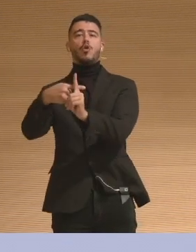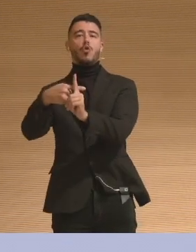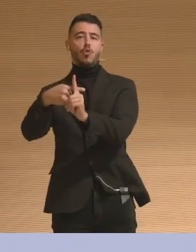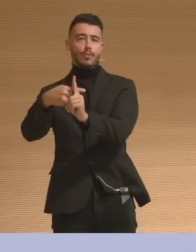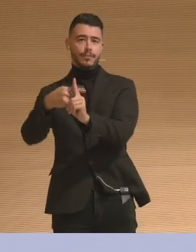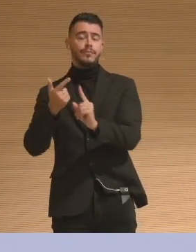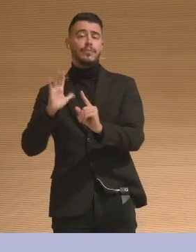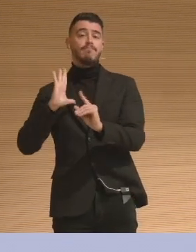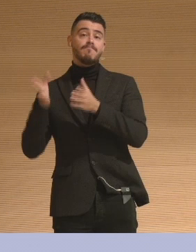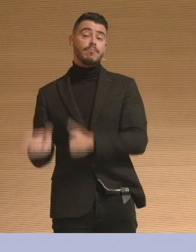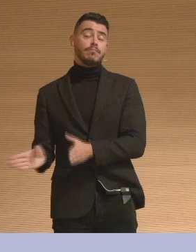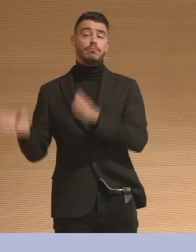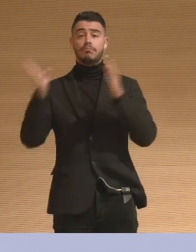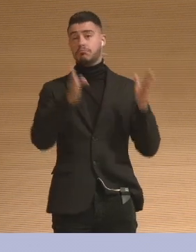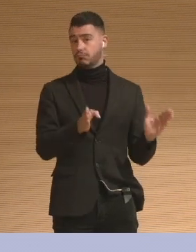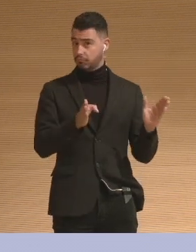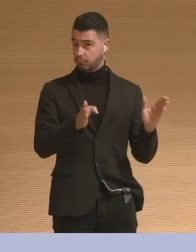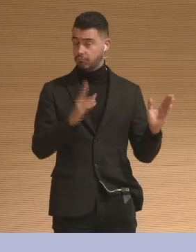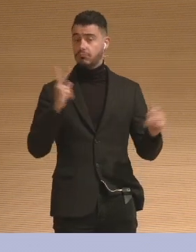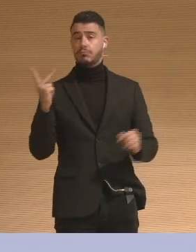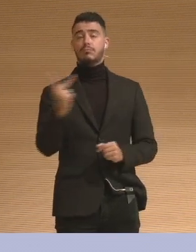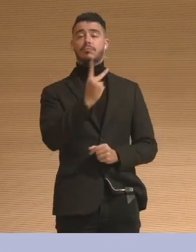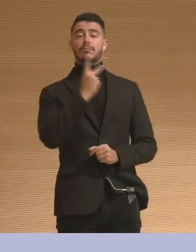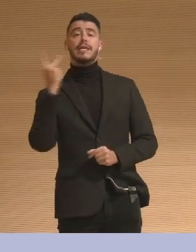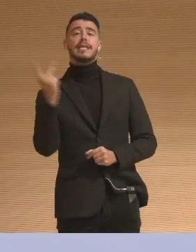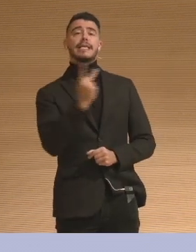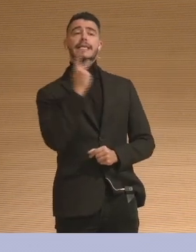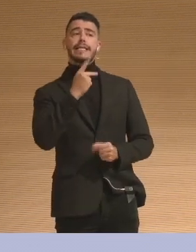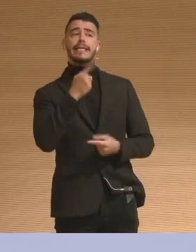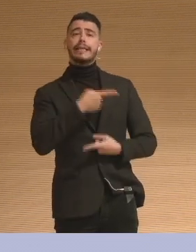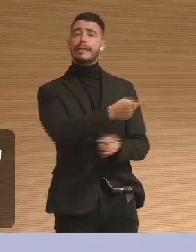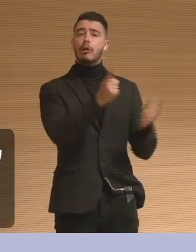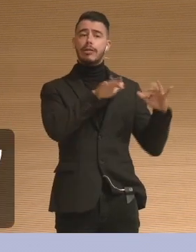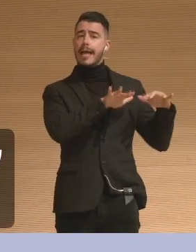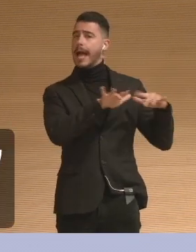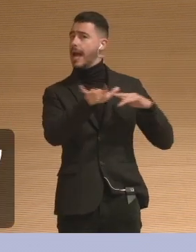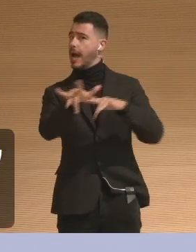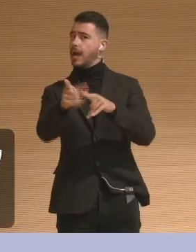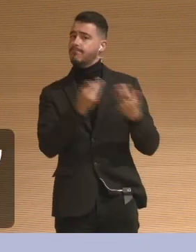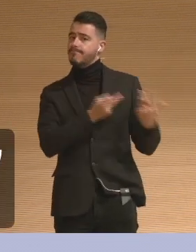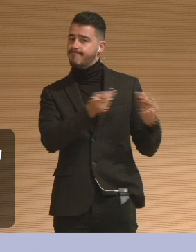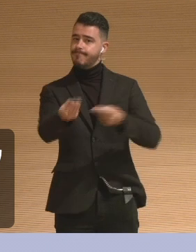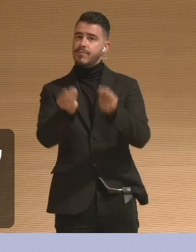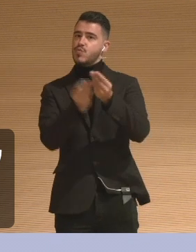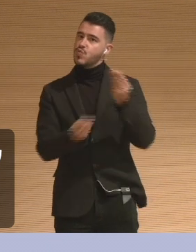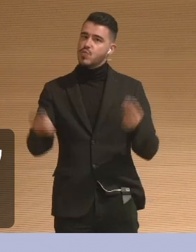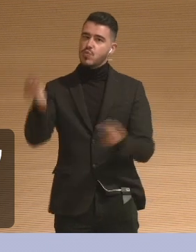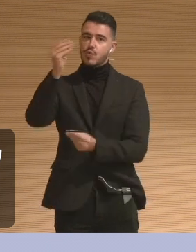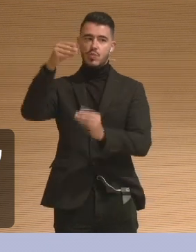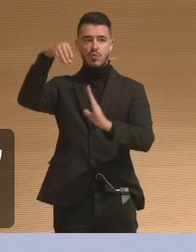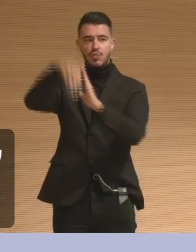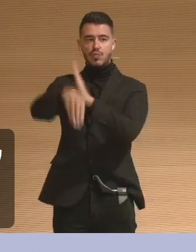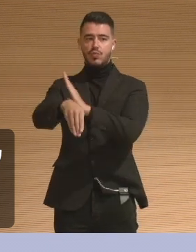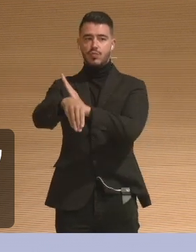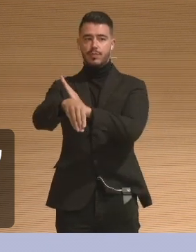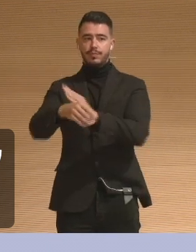social prescribing schemes, which I will talk a little bit more later for older adults, because it suggests that even amongst people who